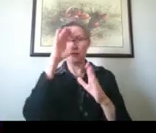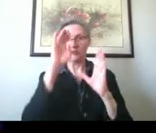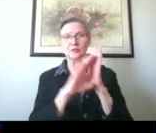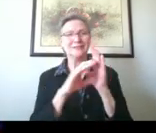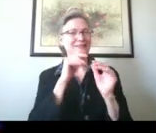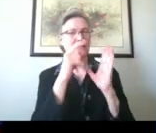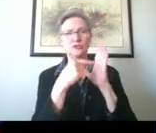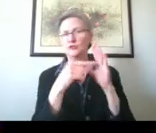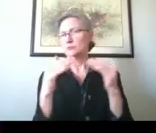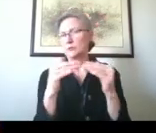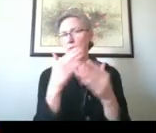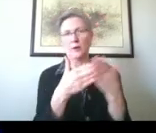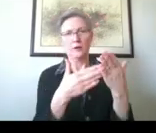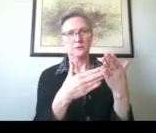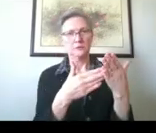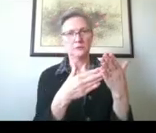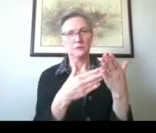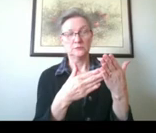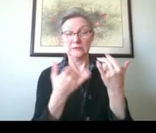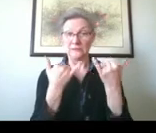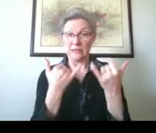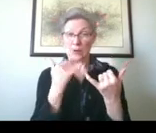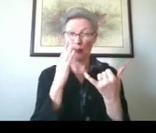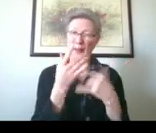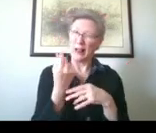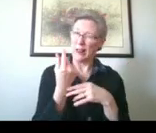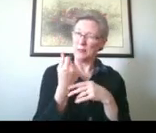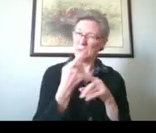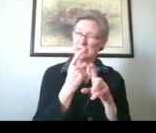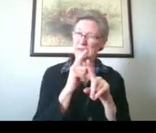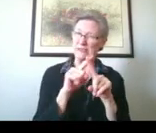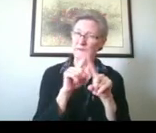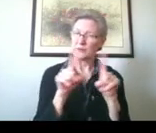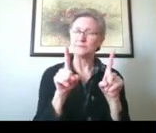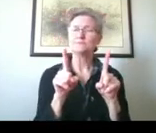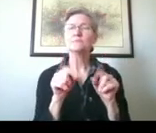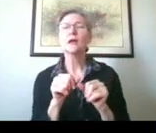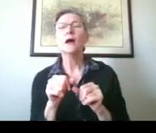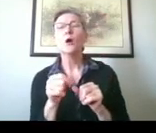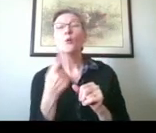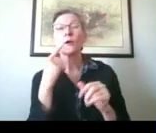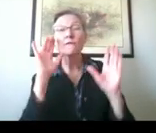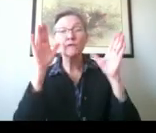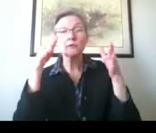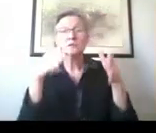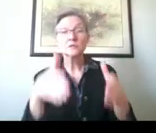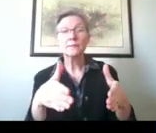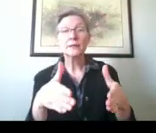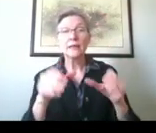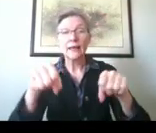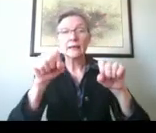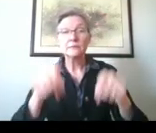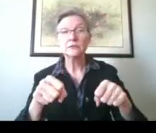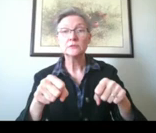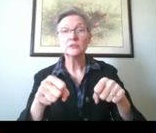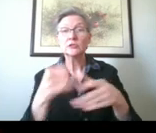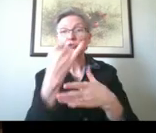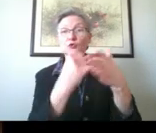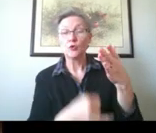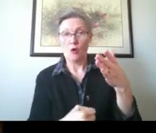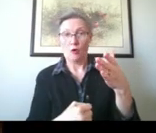show equal parts. So today is going to be a little bit tricky. Today we're going to focus on being able to